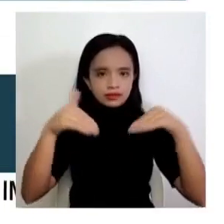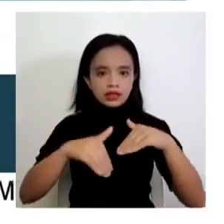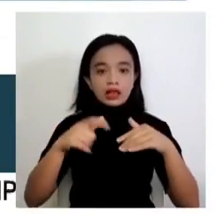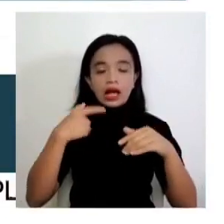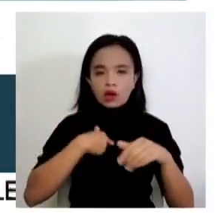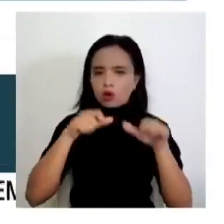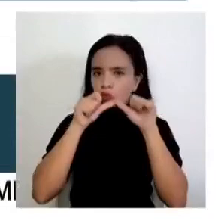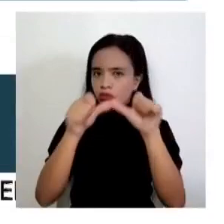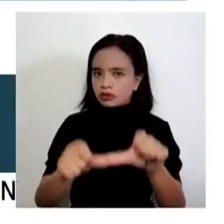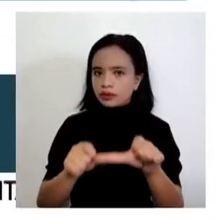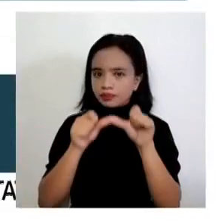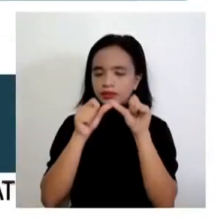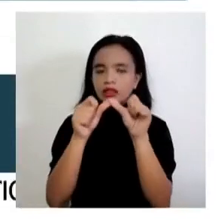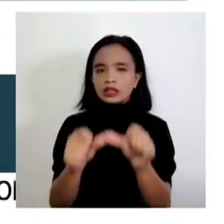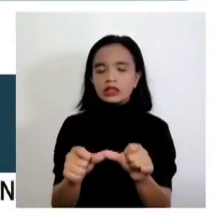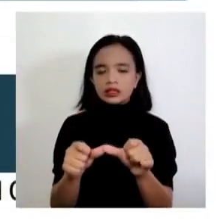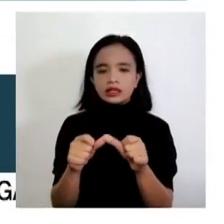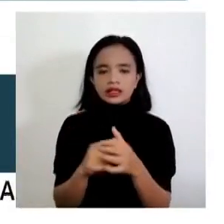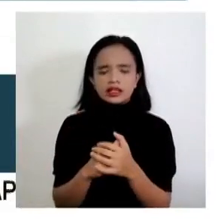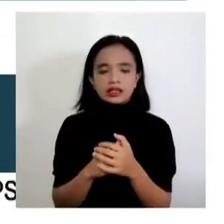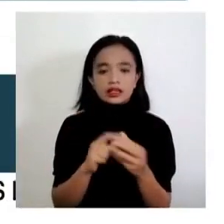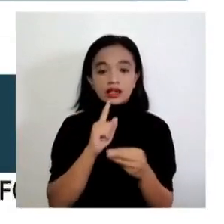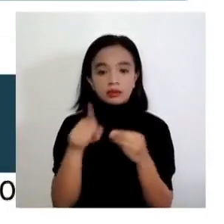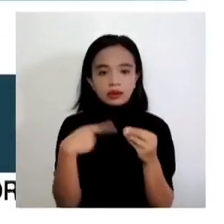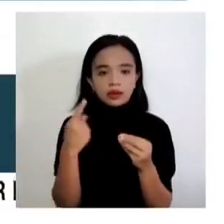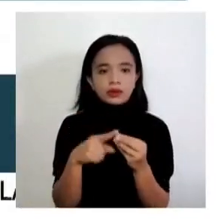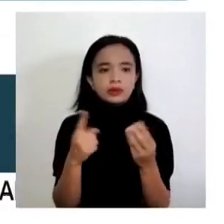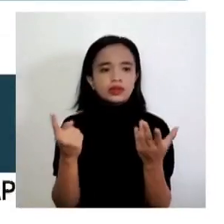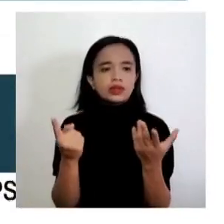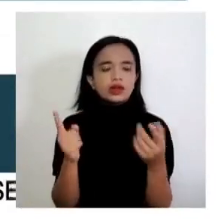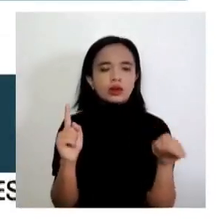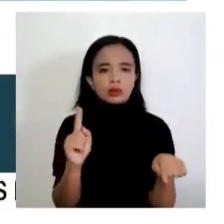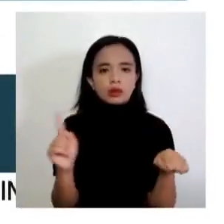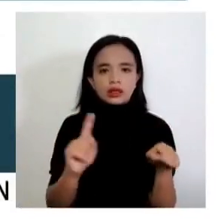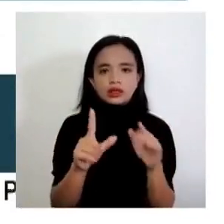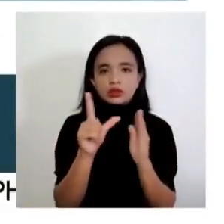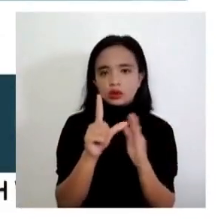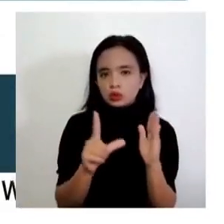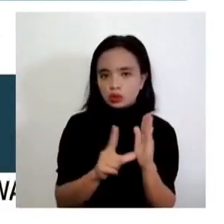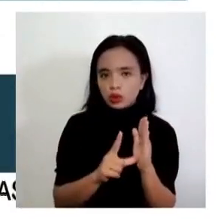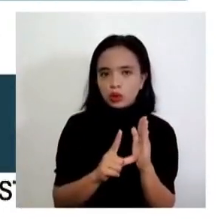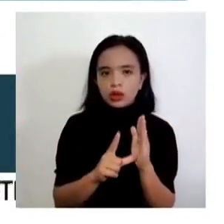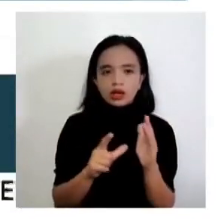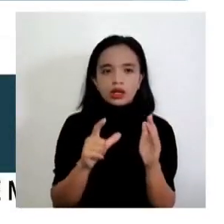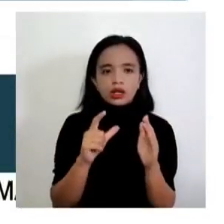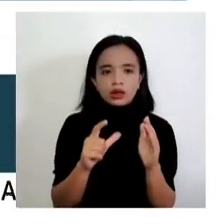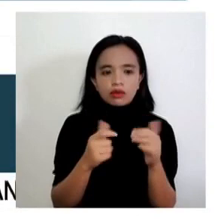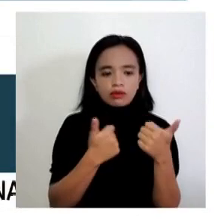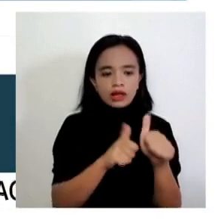we will continue to rely on these regulatory and law enforcement agencies